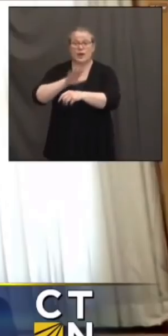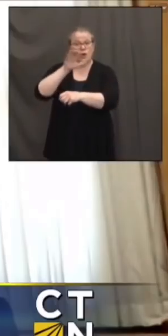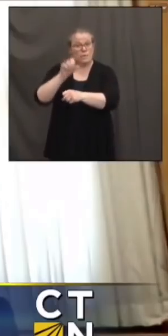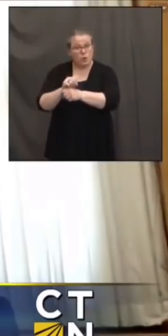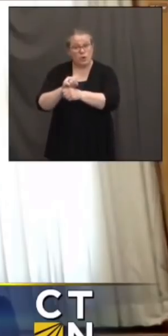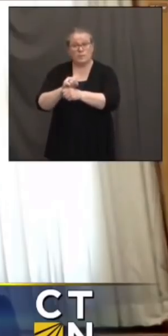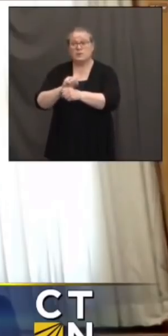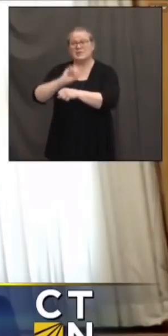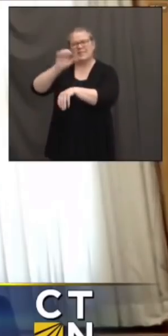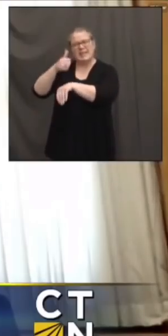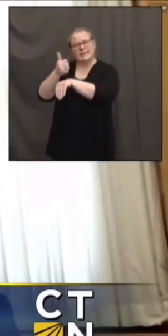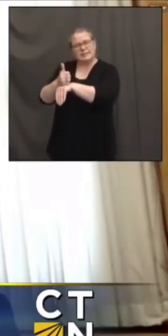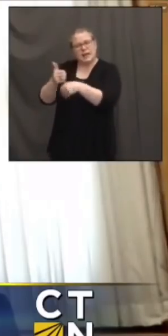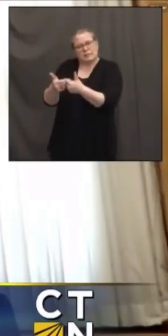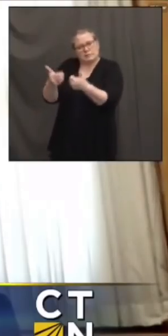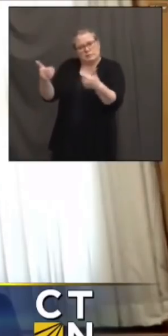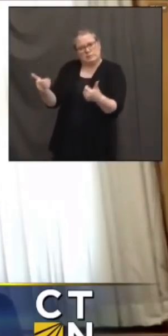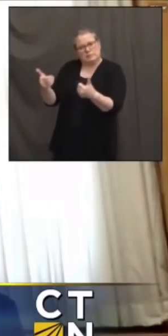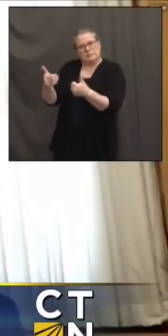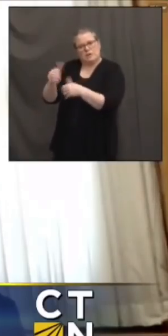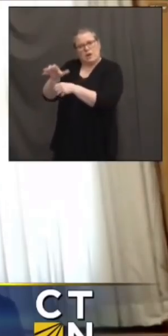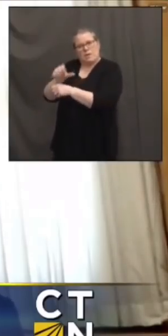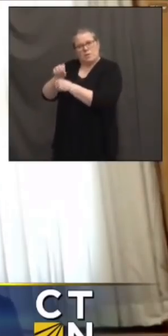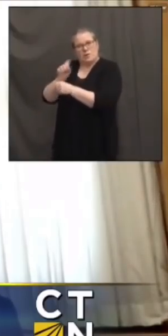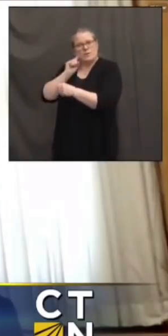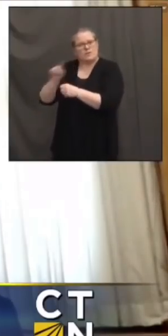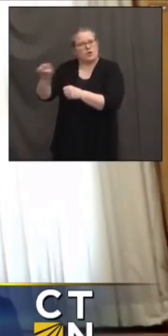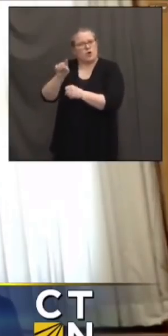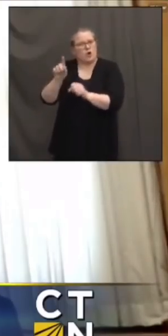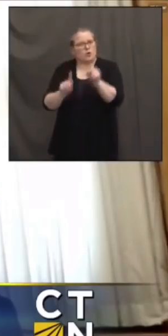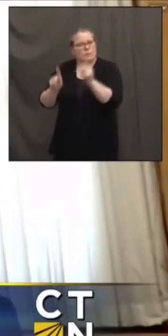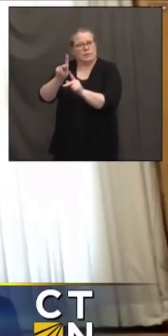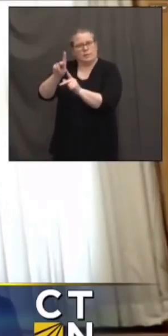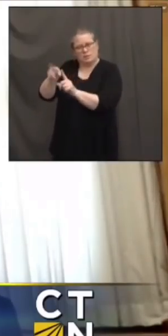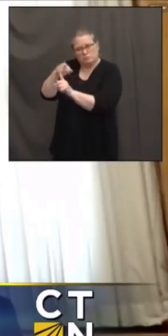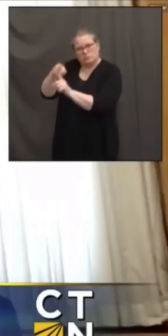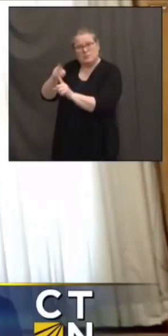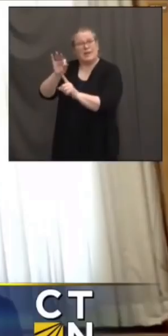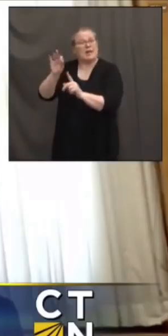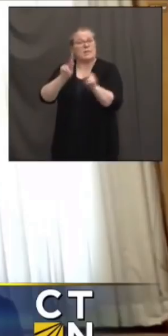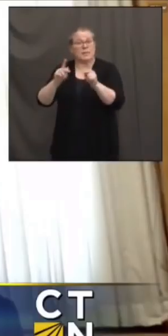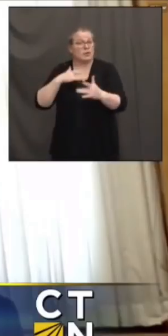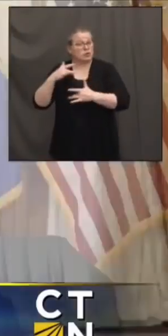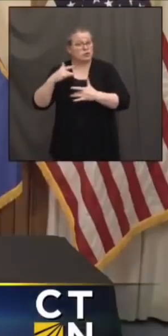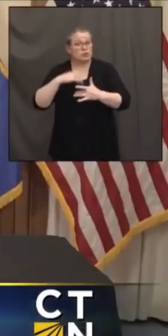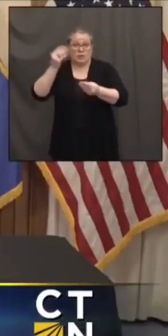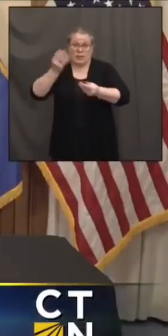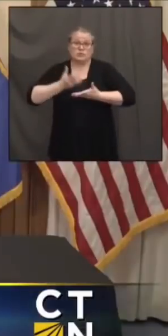set aside for those individuals. So, if folks have concerns, they can let us know.